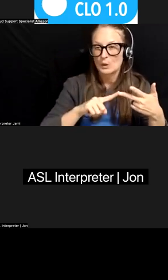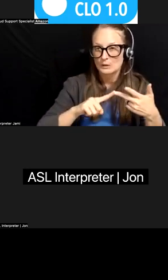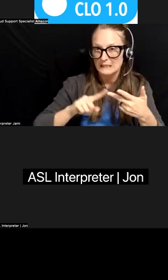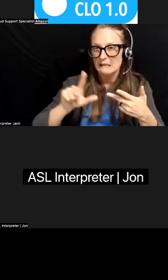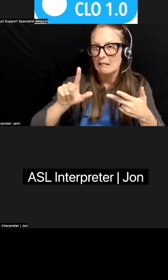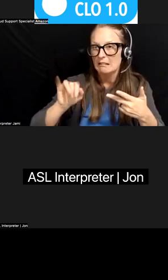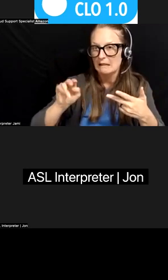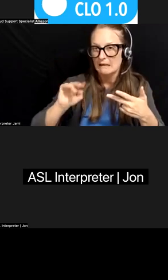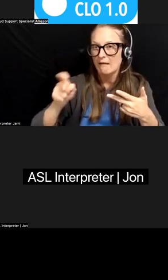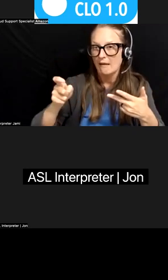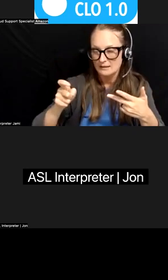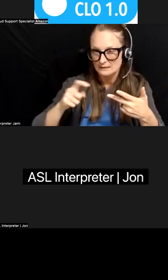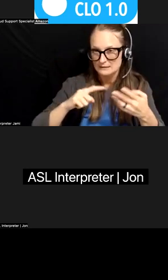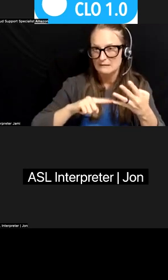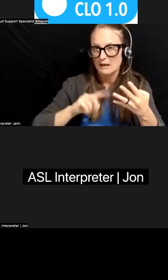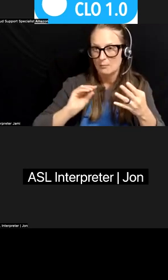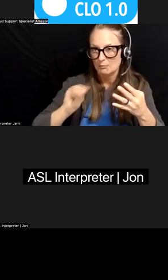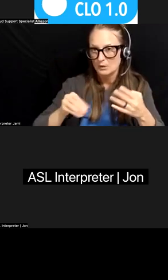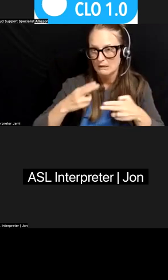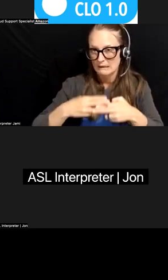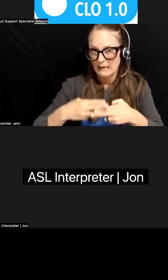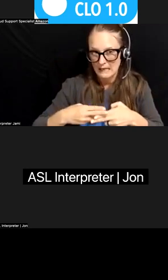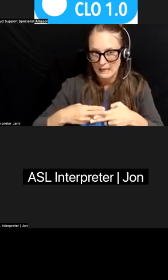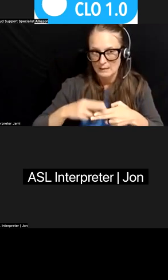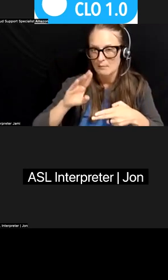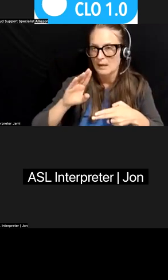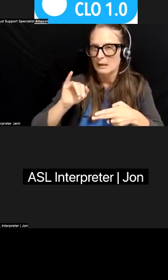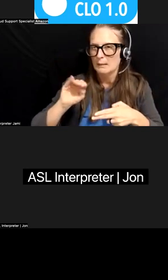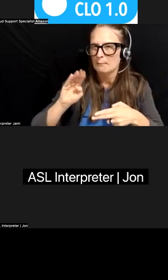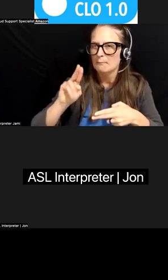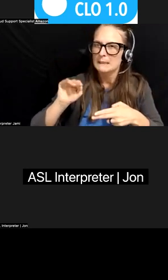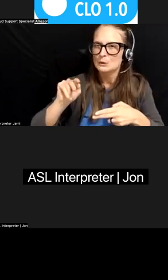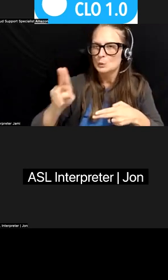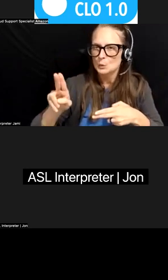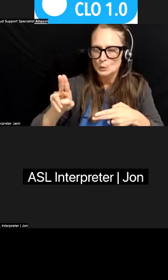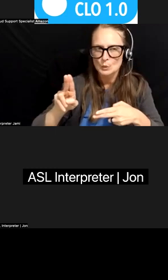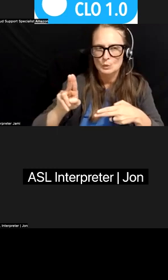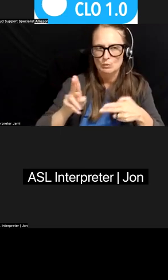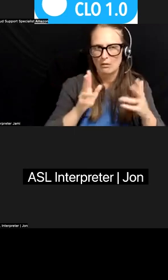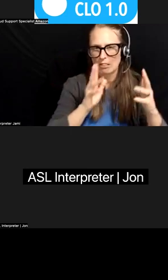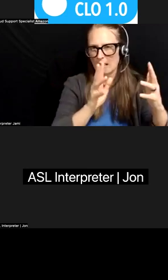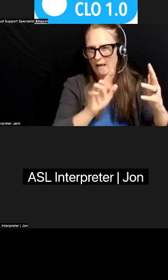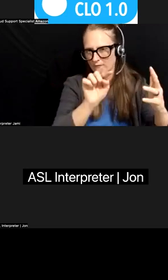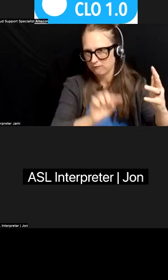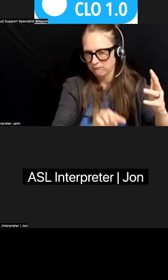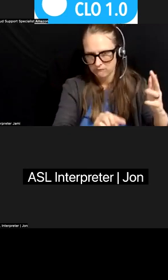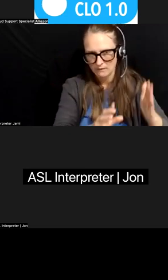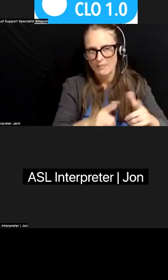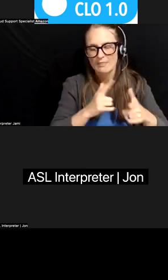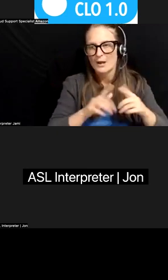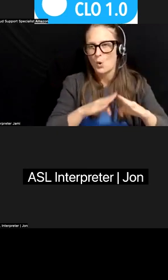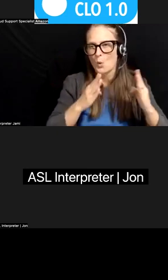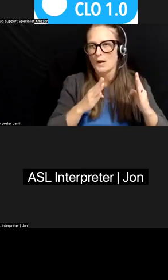it a name, Ubuntu, left all these options as is, and then opened up traffic for